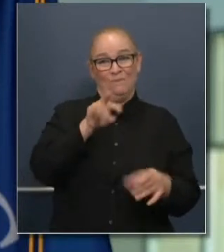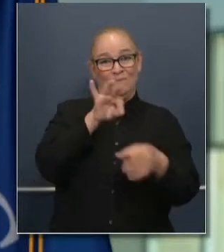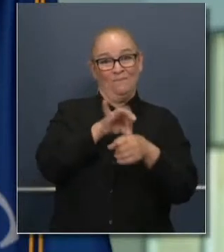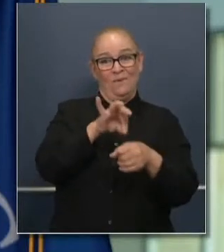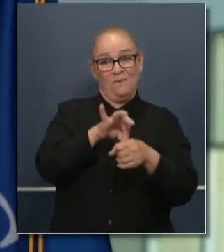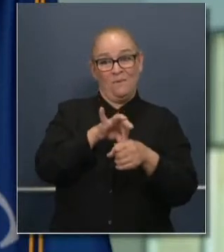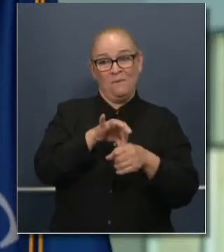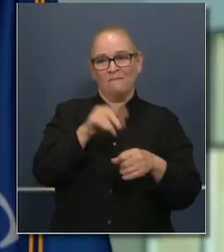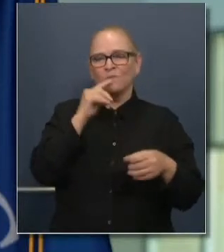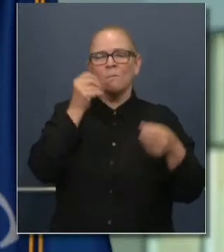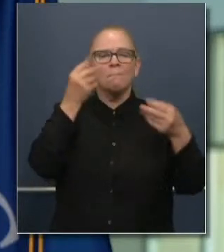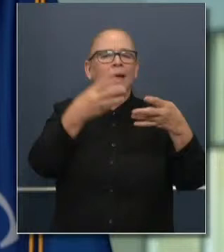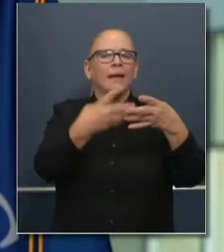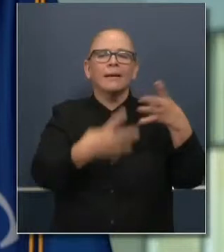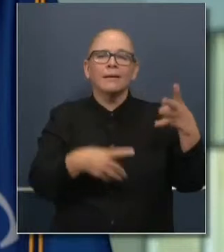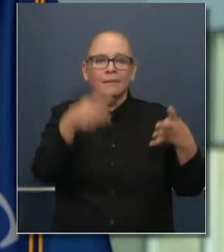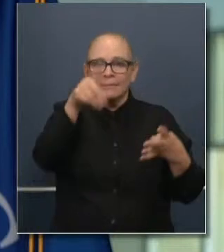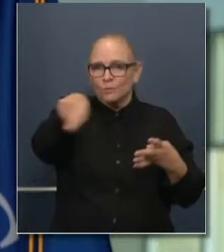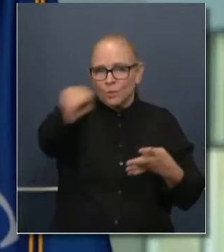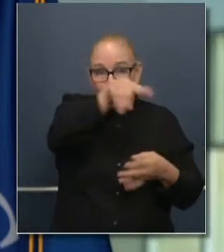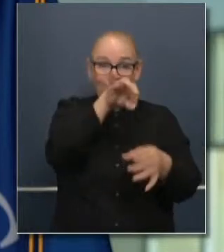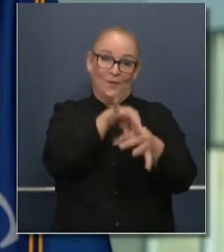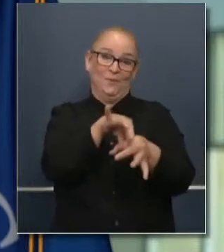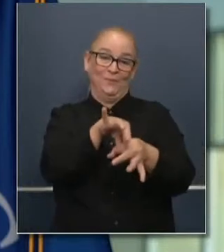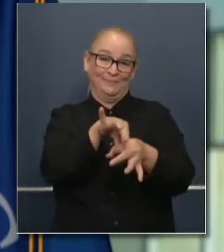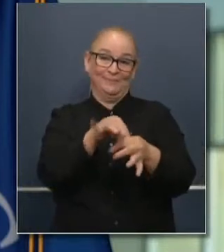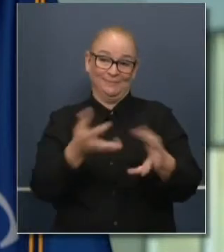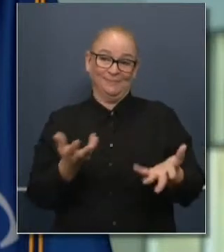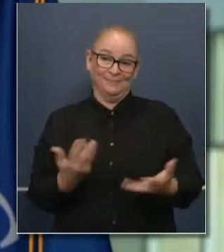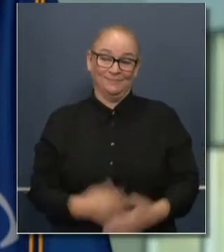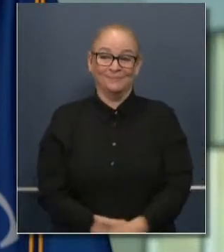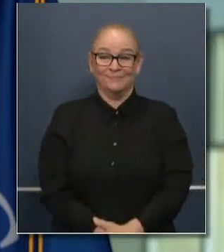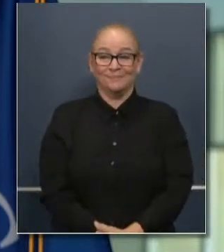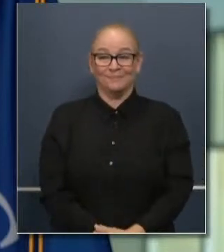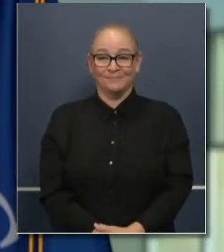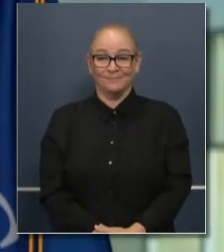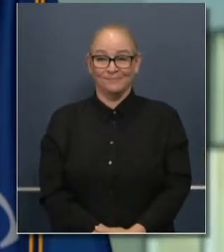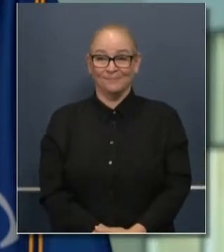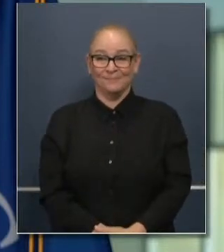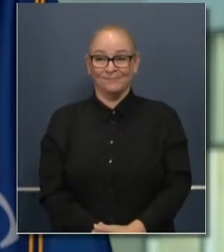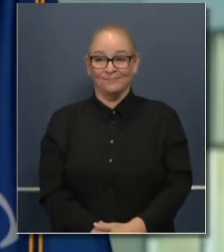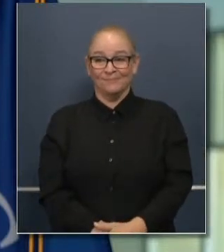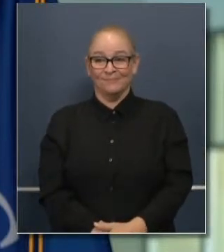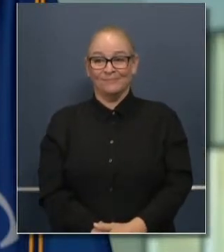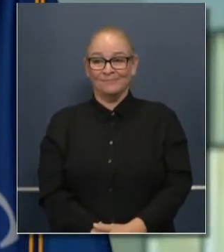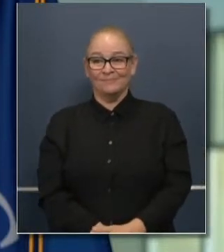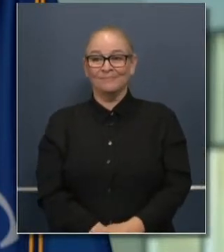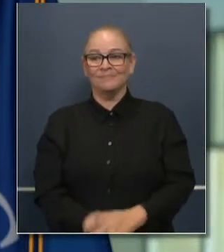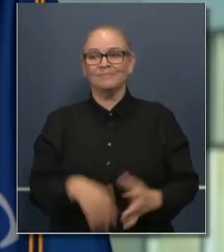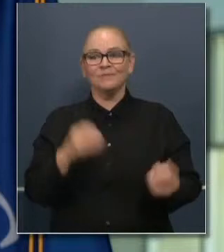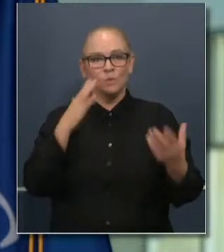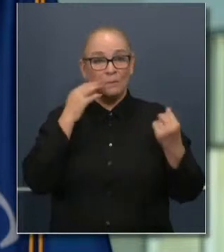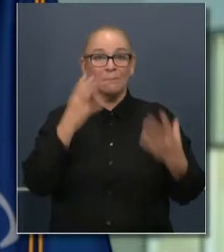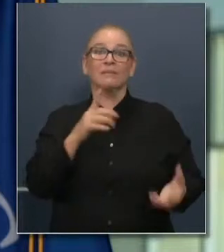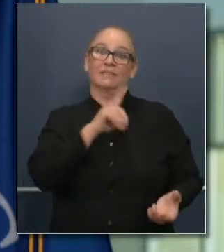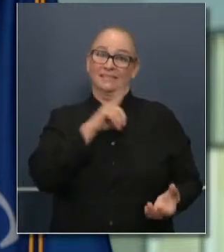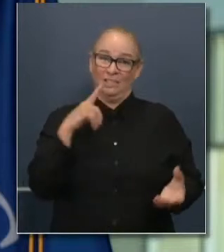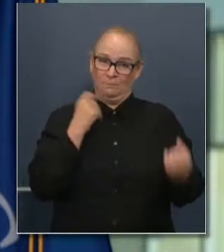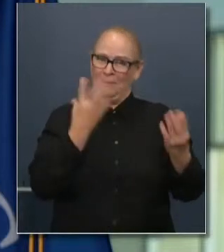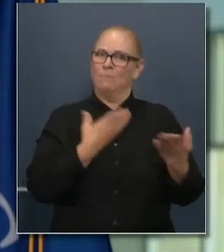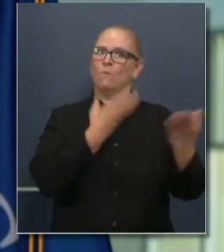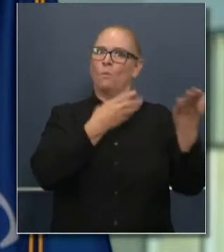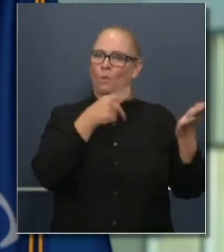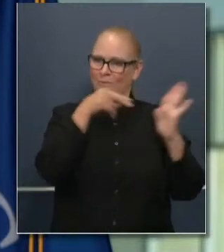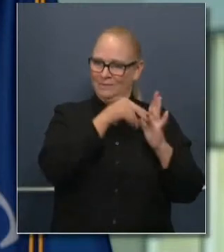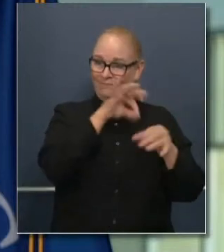that likely will end up on the November ballot, in addition to a number of legislative proposals, not least of which the one